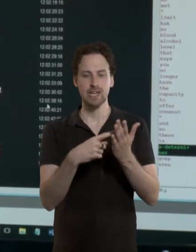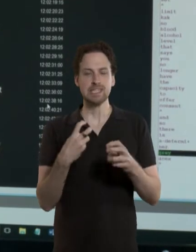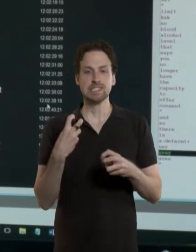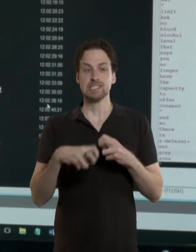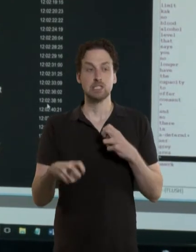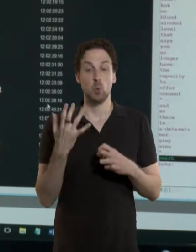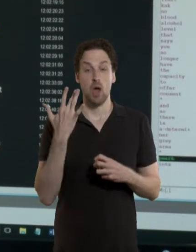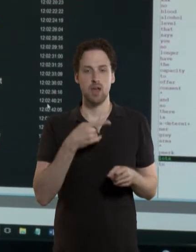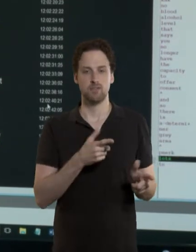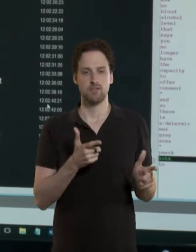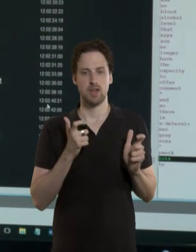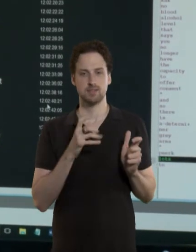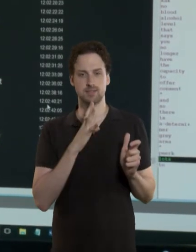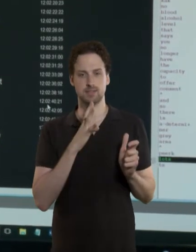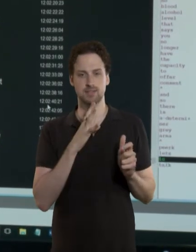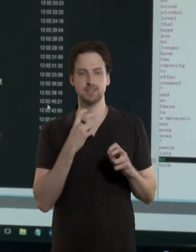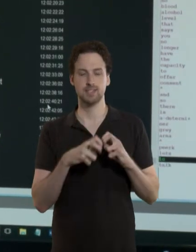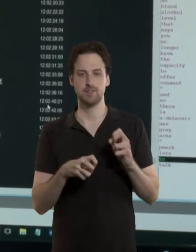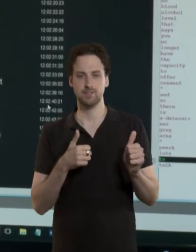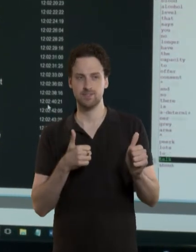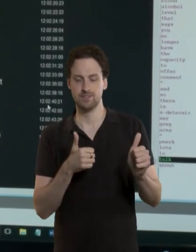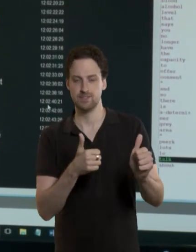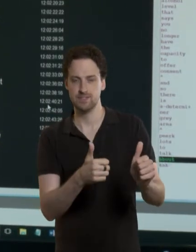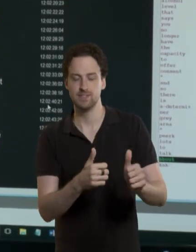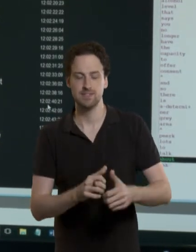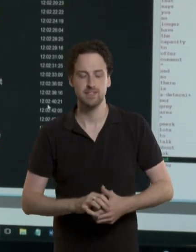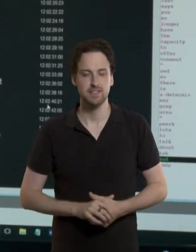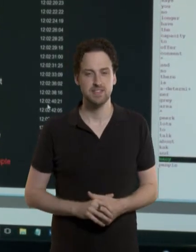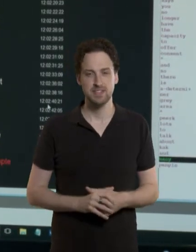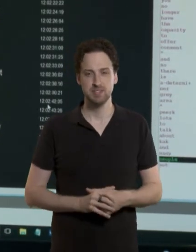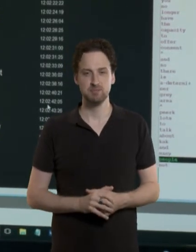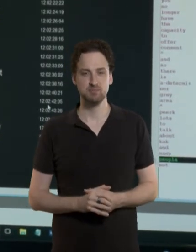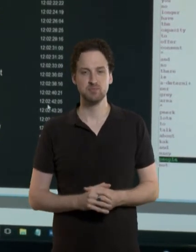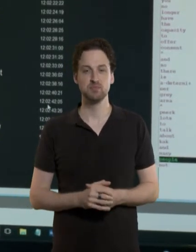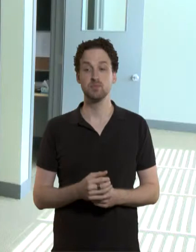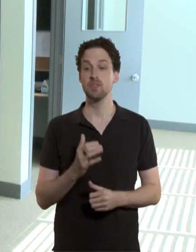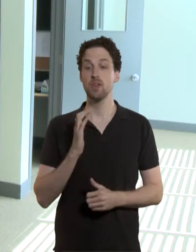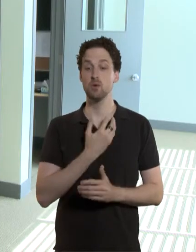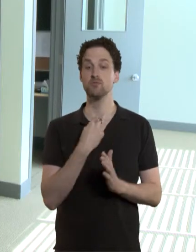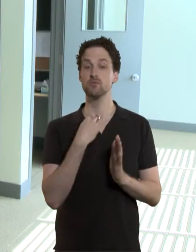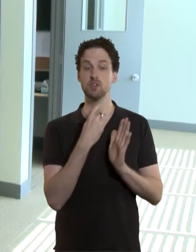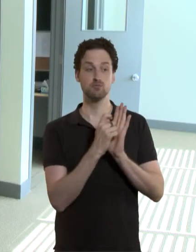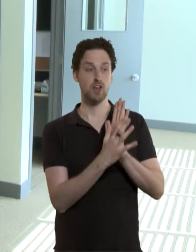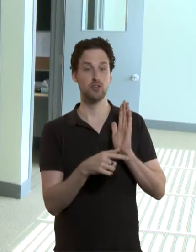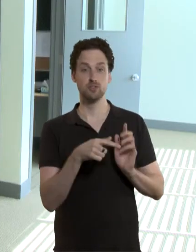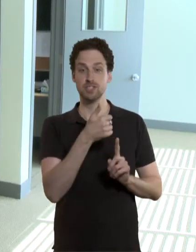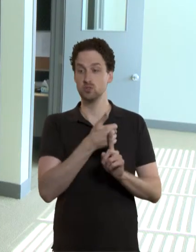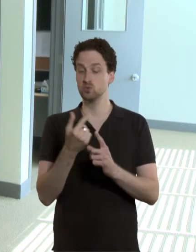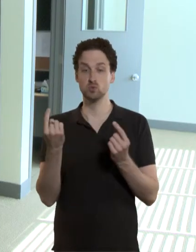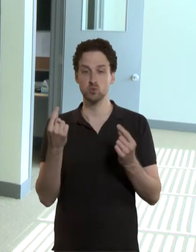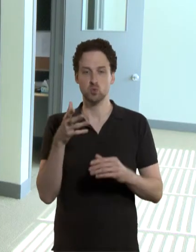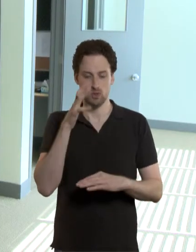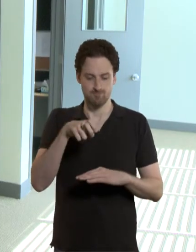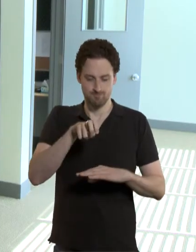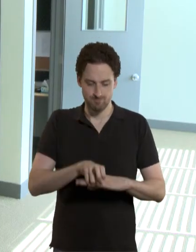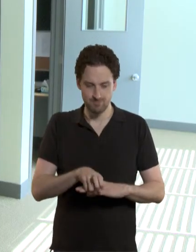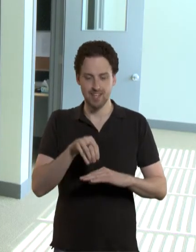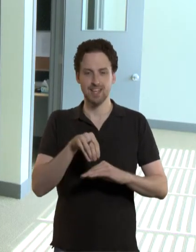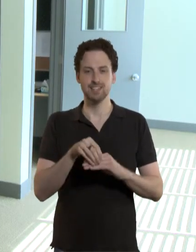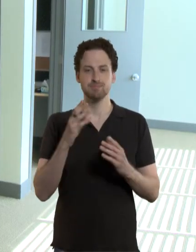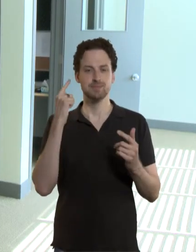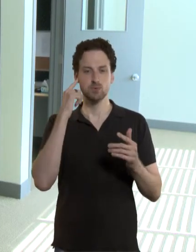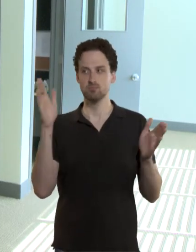writing purely because of the speed of speech. Each of our voice writers will work out of a